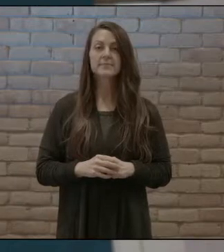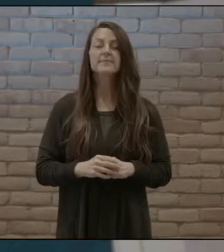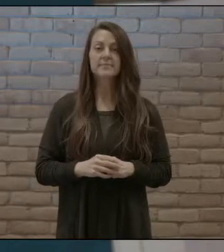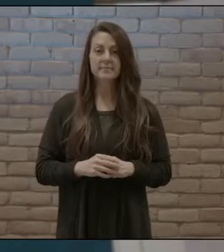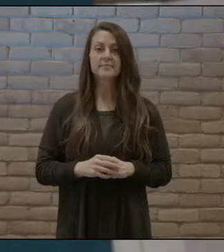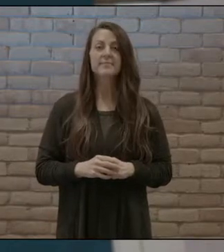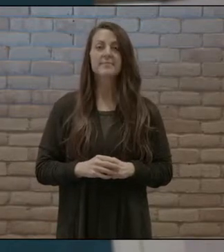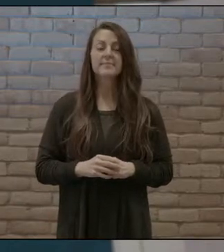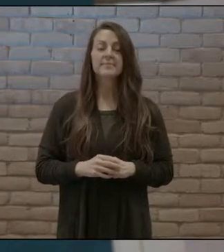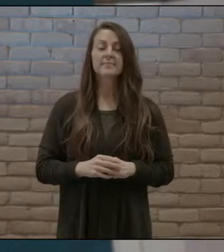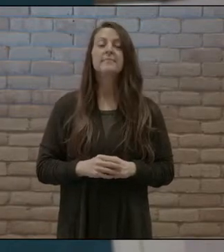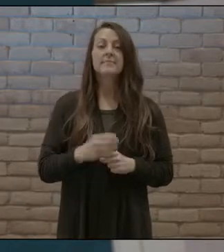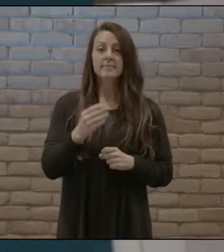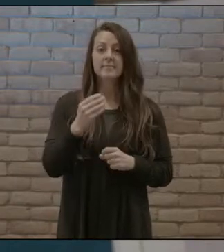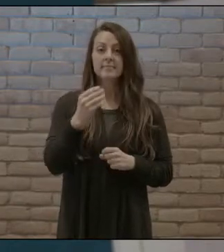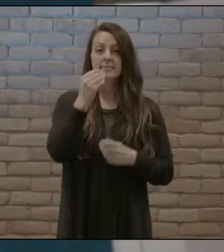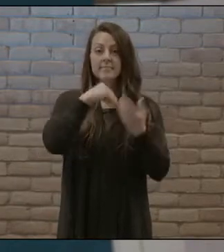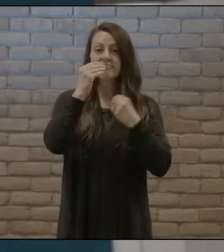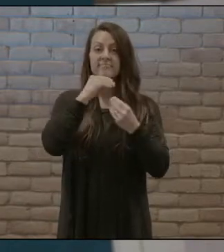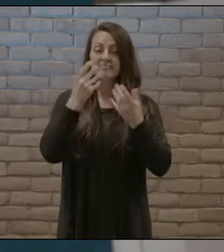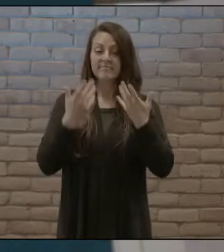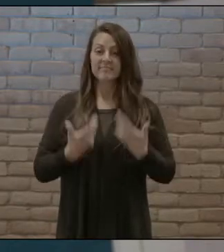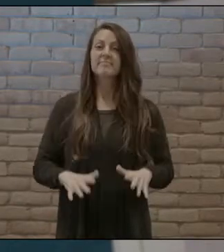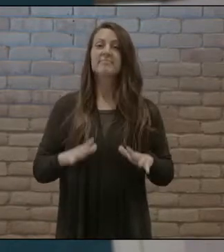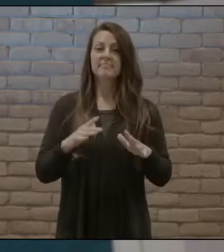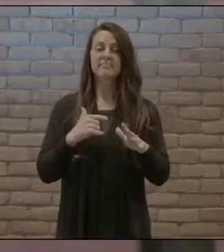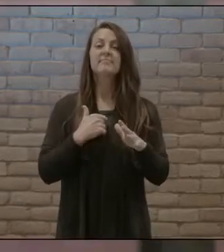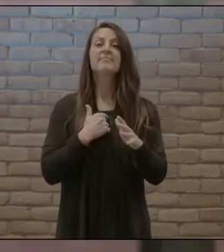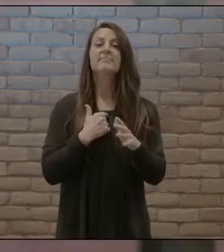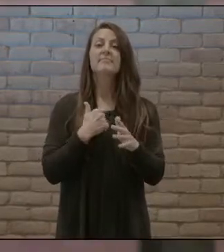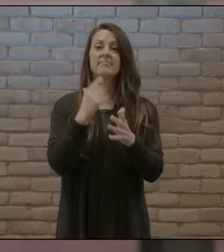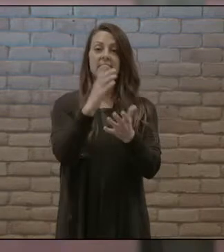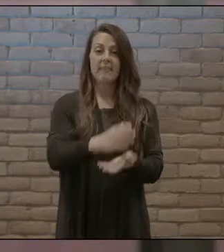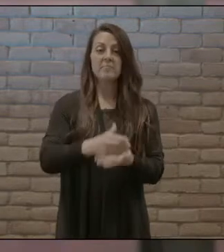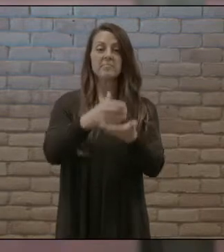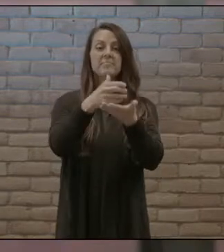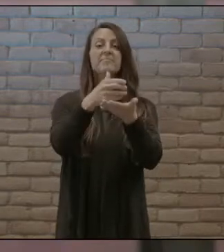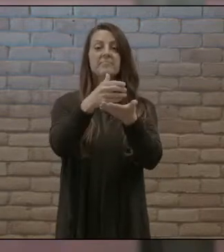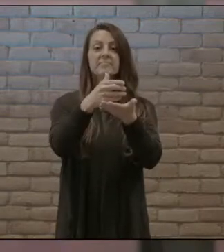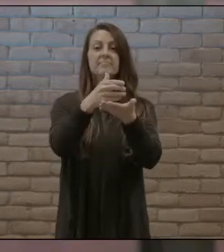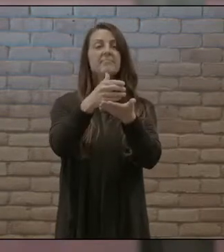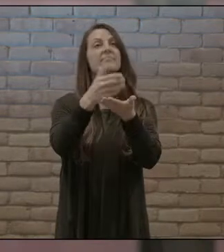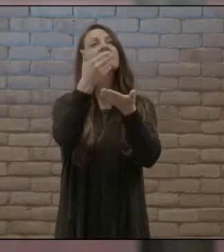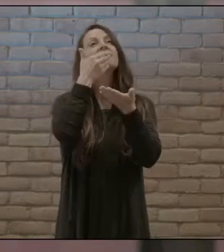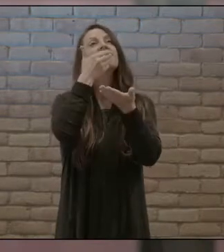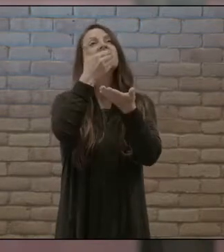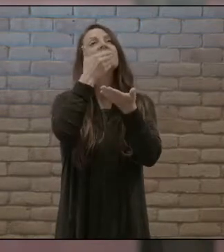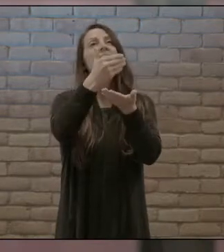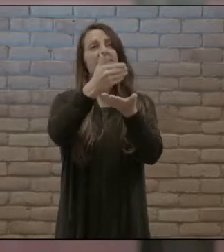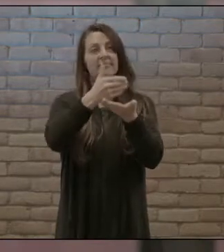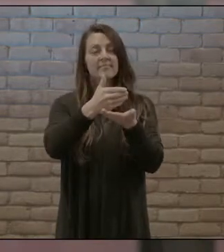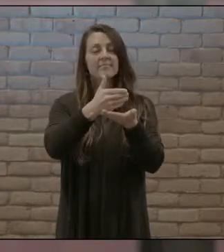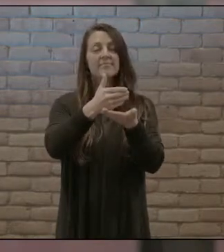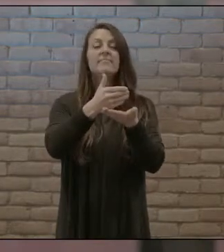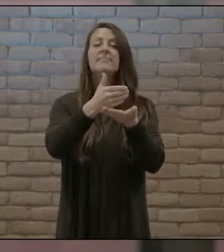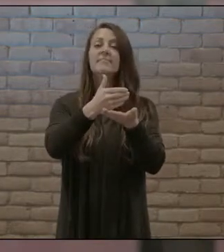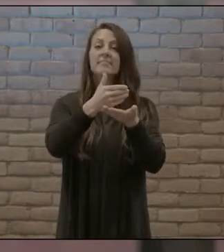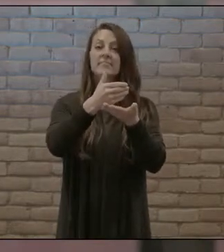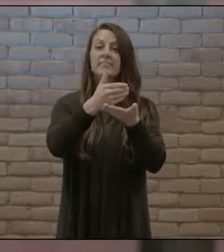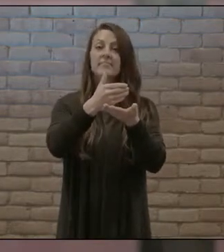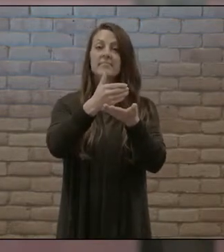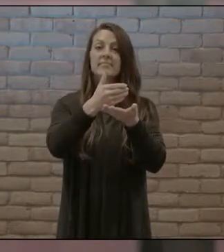In the same way also, he took the cup after supper, and when he had given thanks,